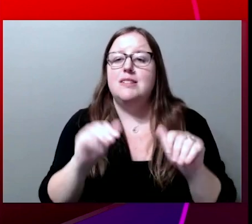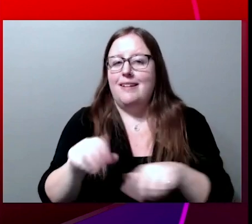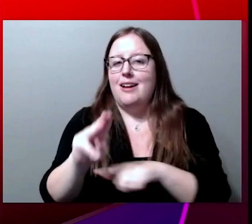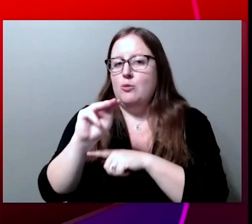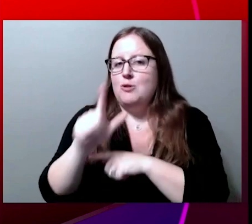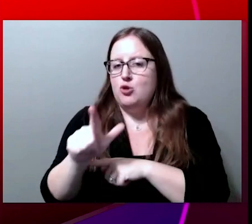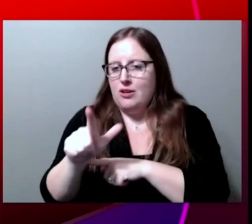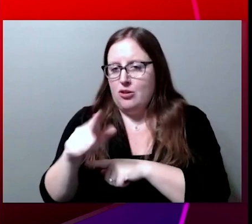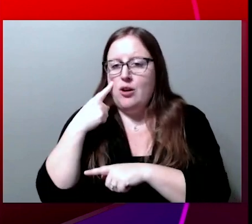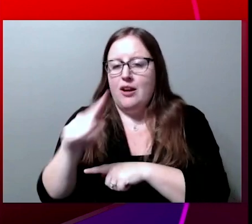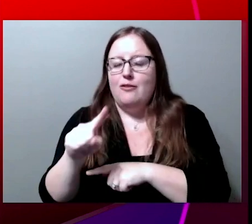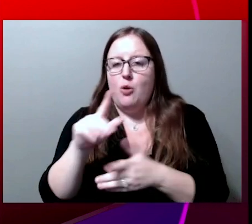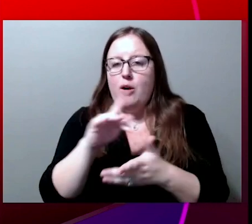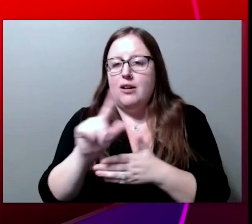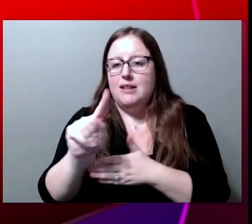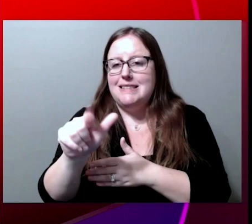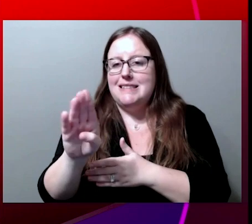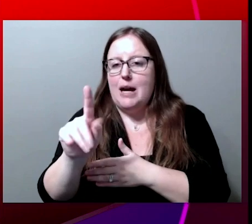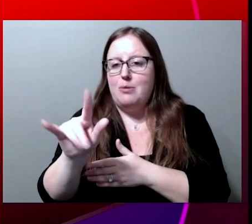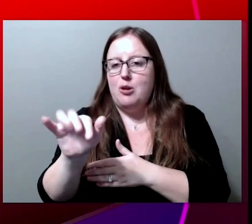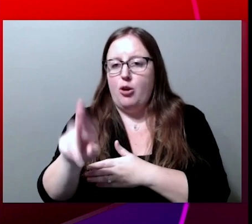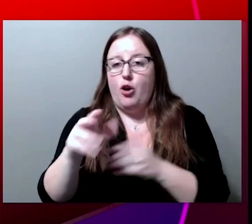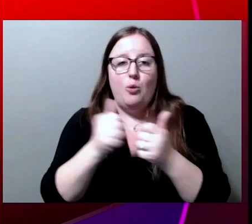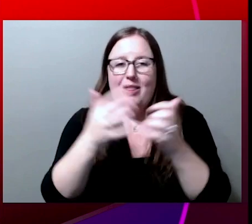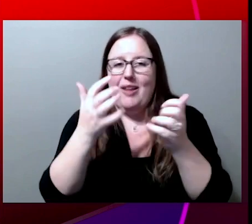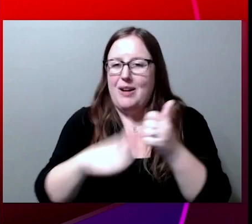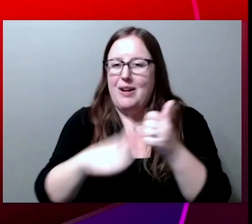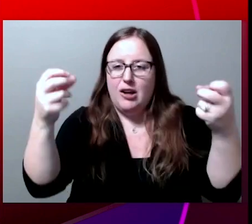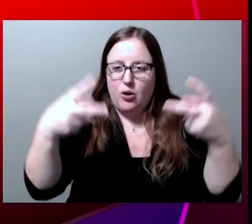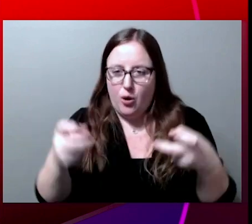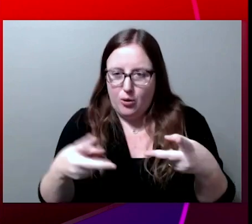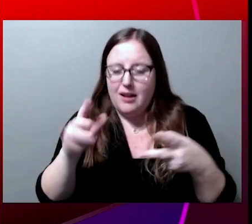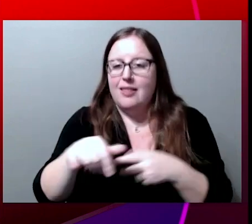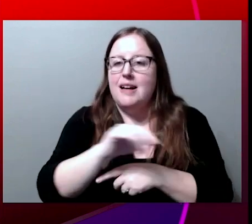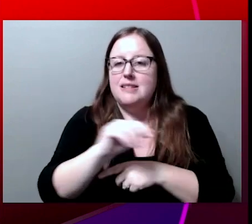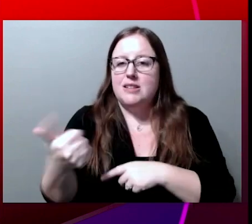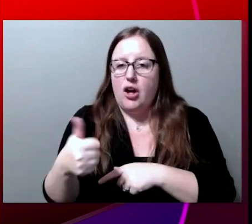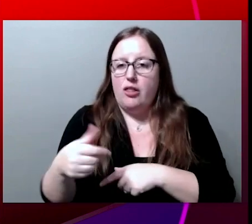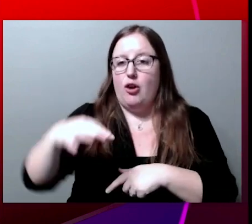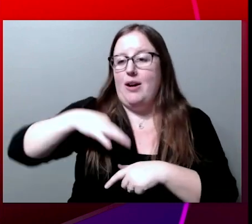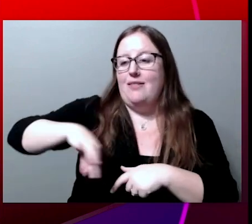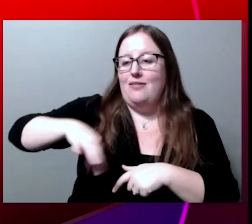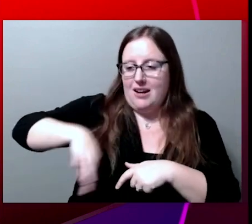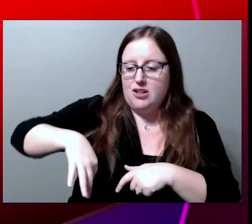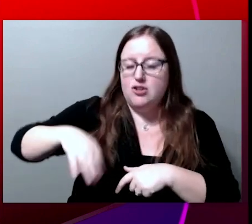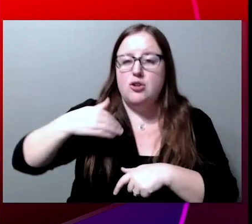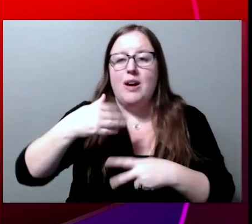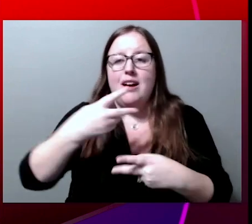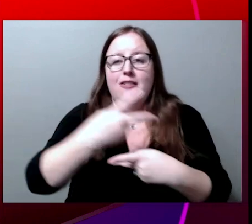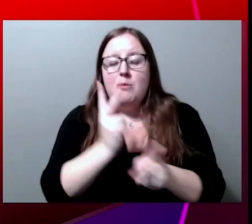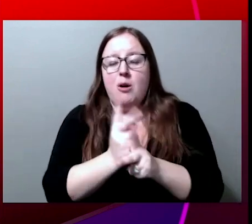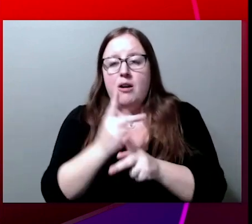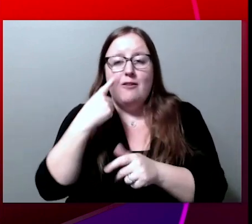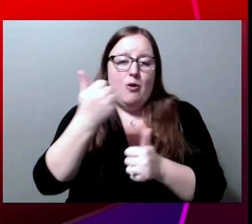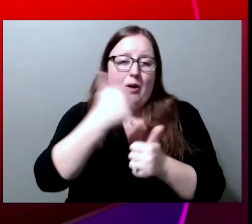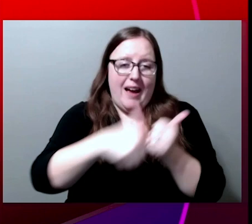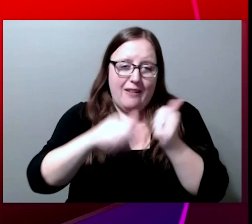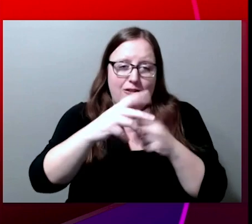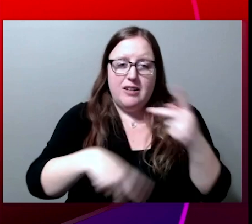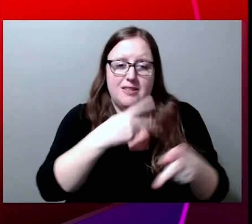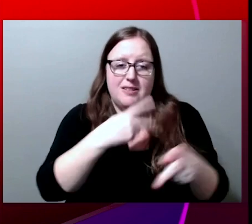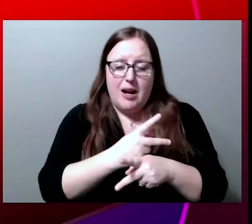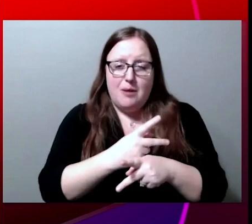on tabular data sets without any coding. So I think that's actually another advantage. We actually have product line for every single type of